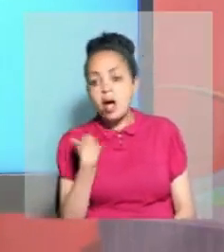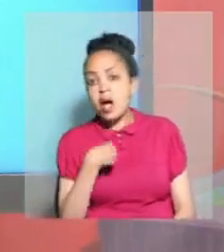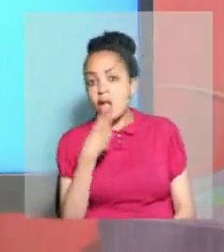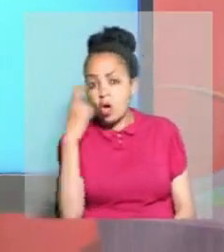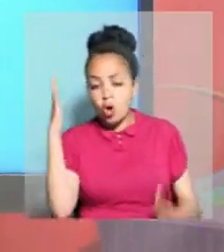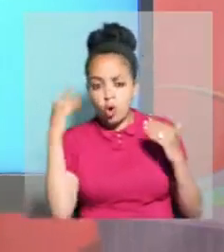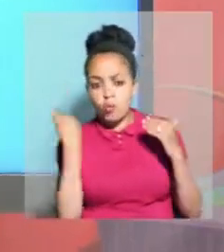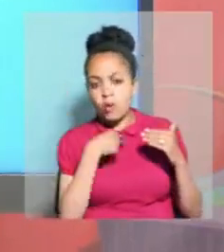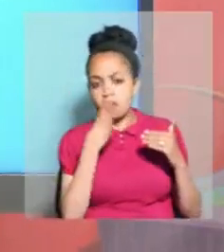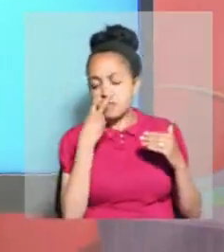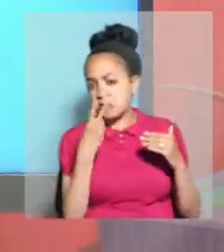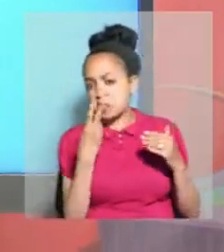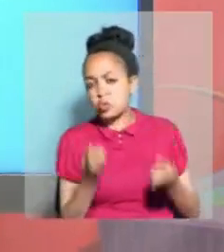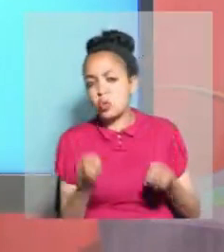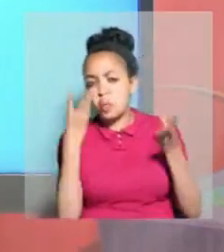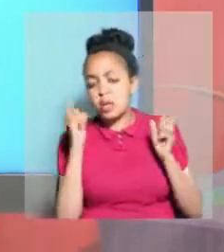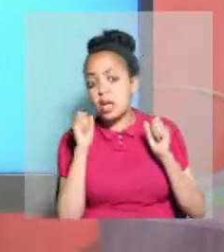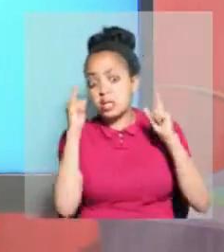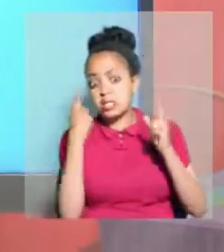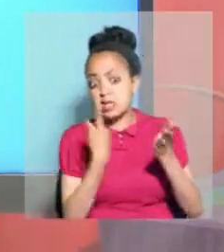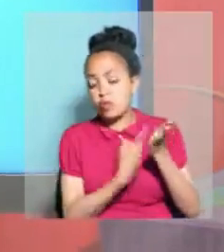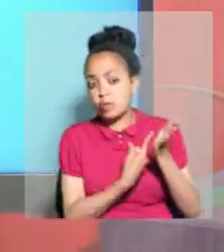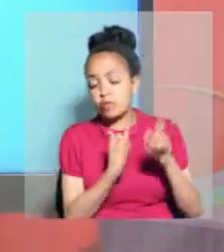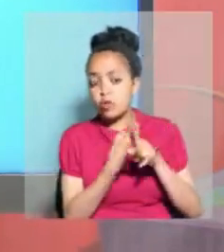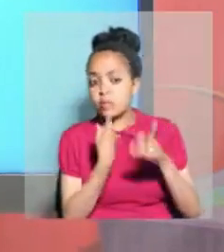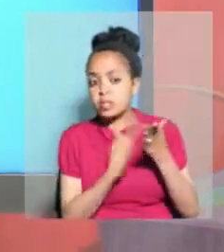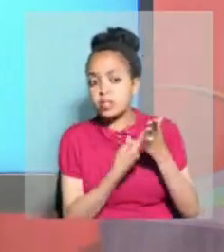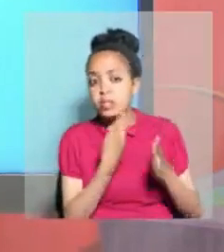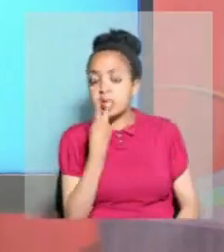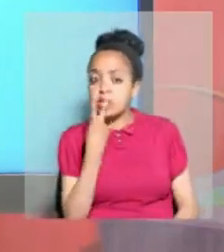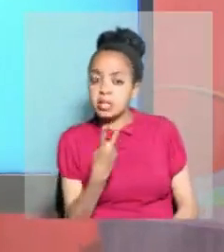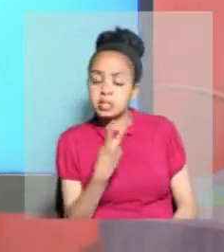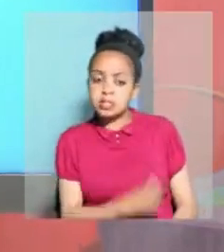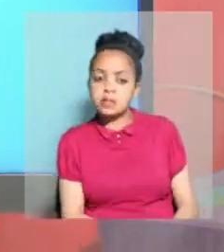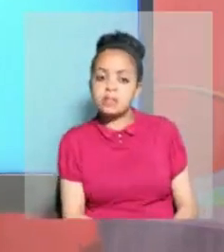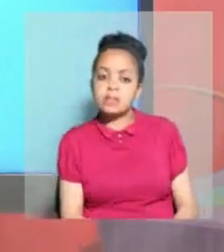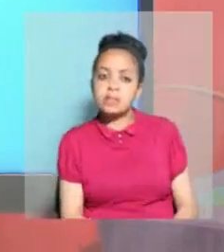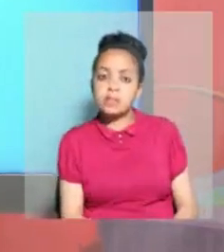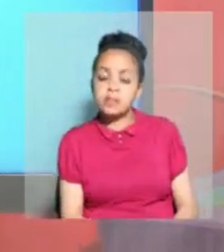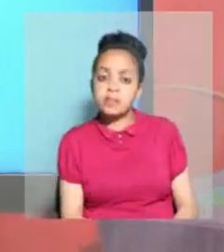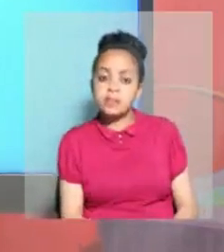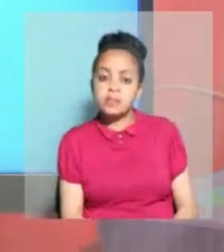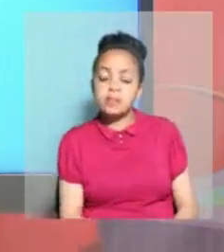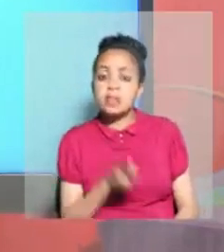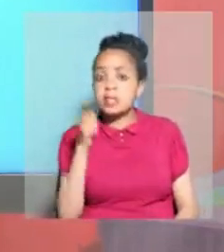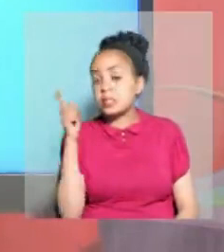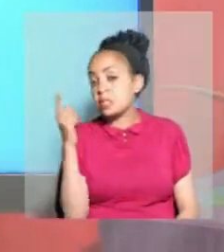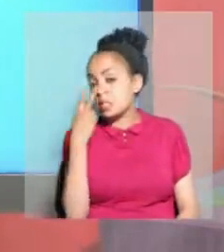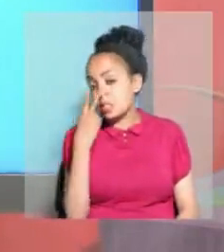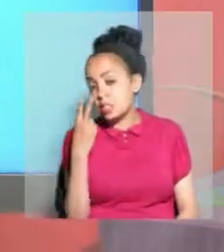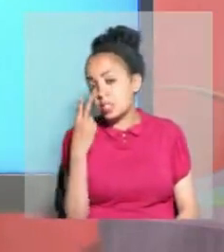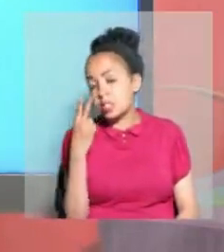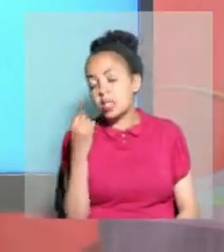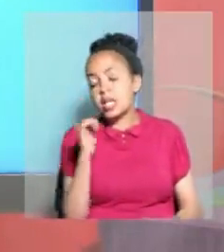hope you can have so many understand from this diagram. Let's say this one is an enzyme